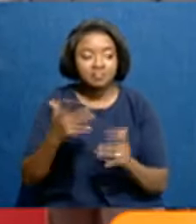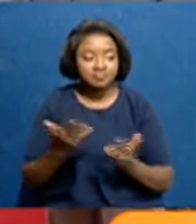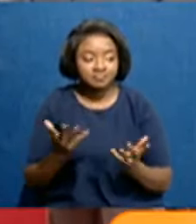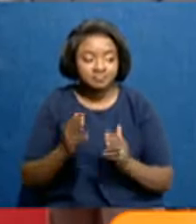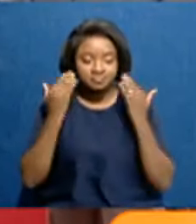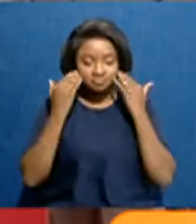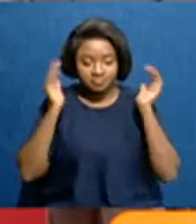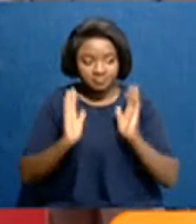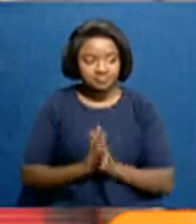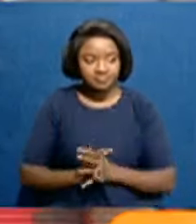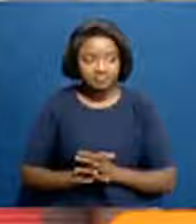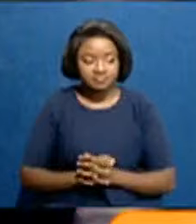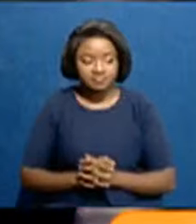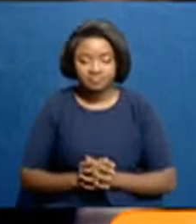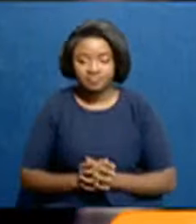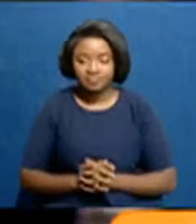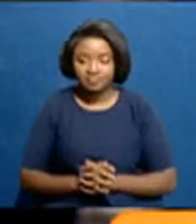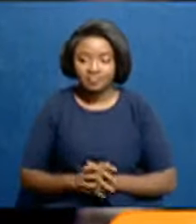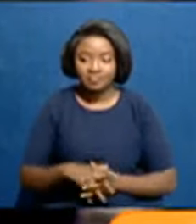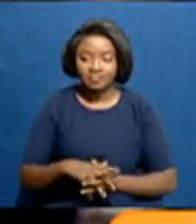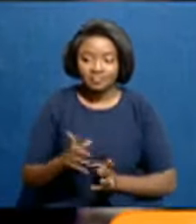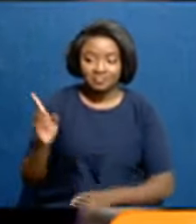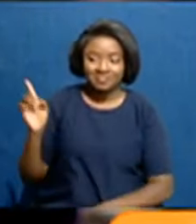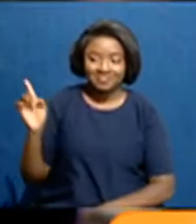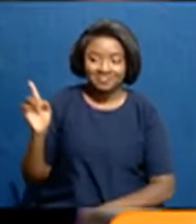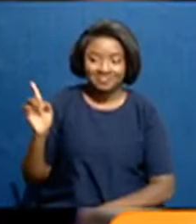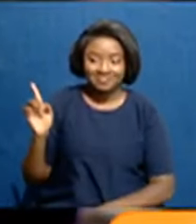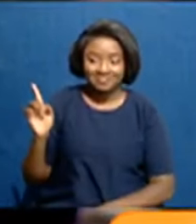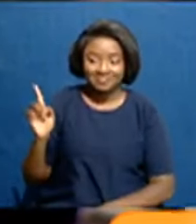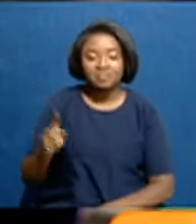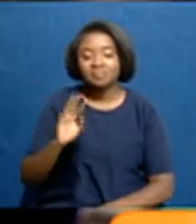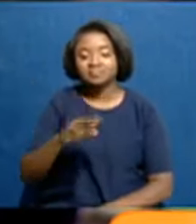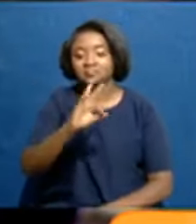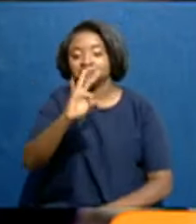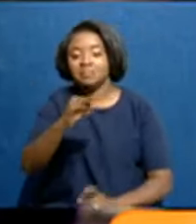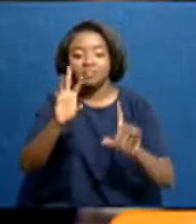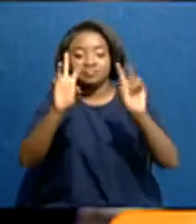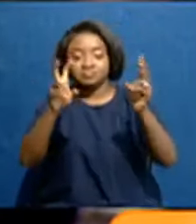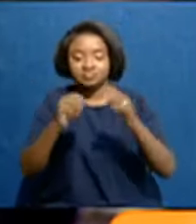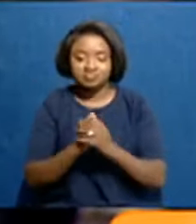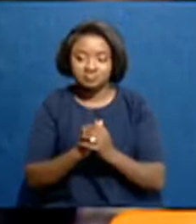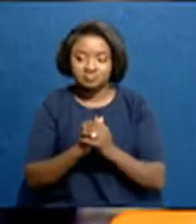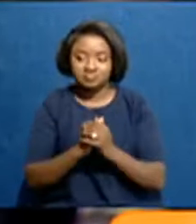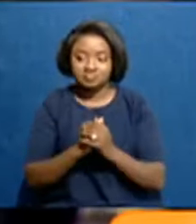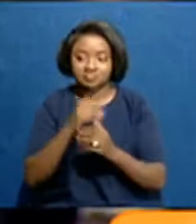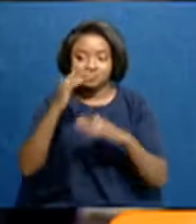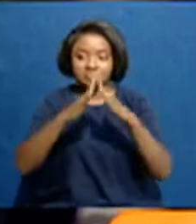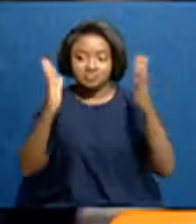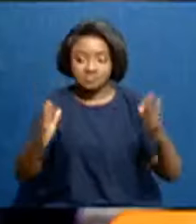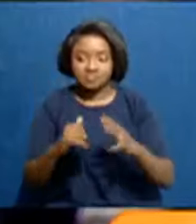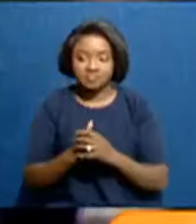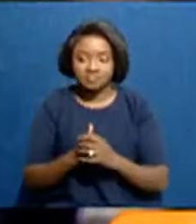manifesto. A trace back. Let me go to the third subject of housing.